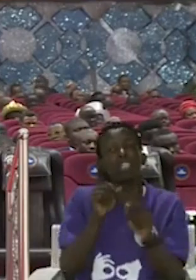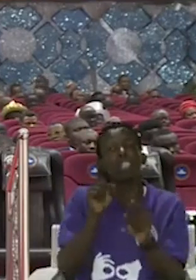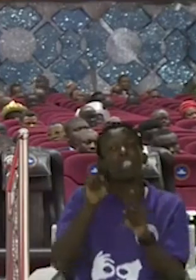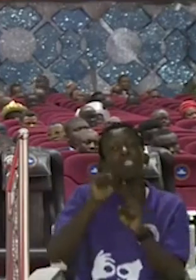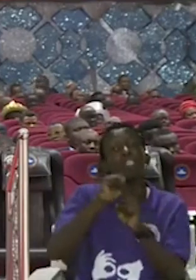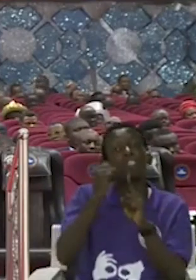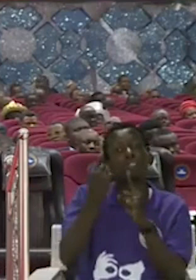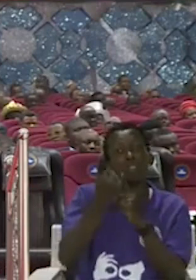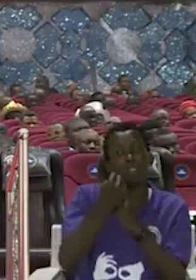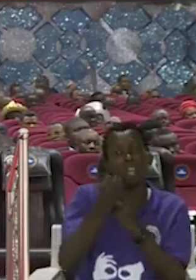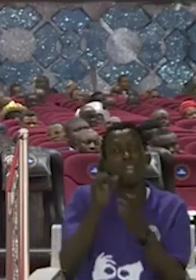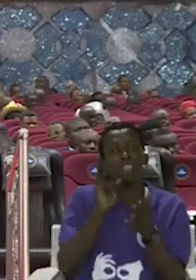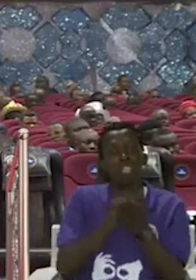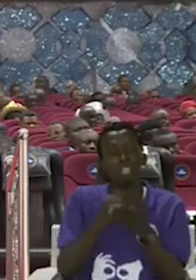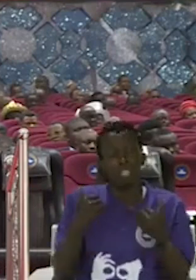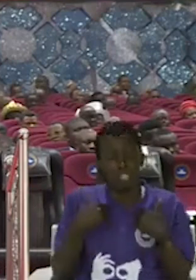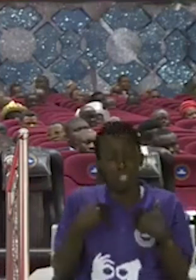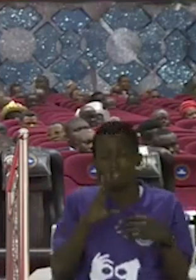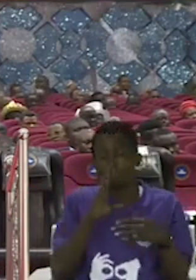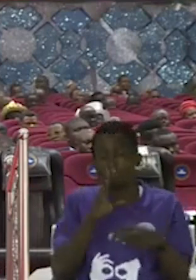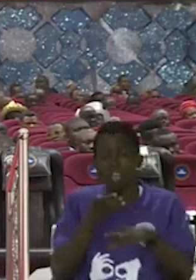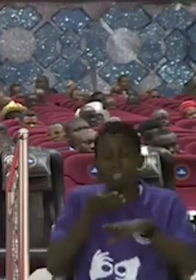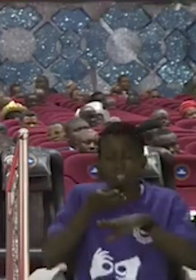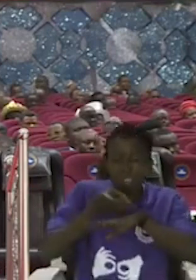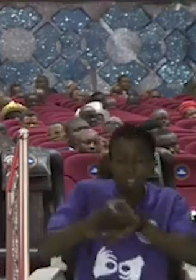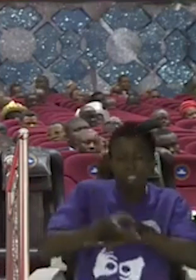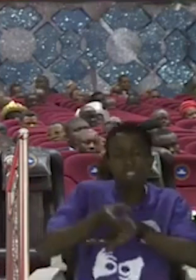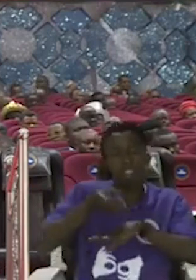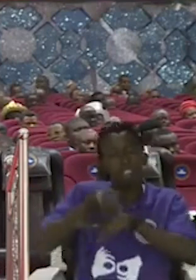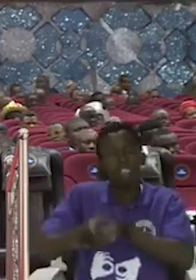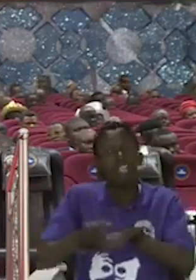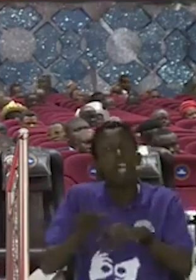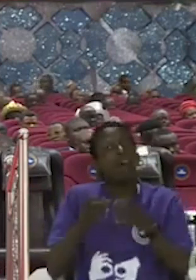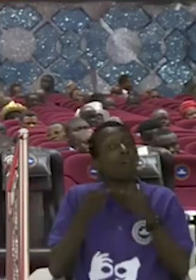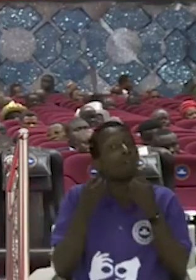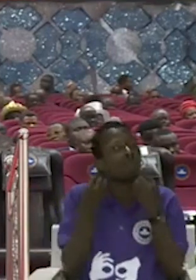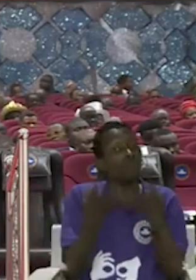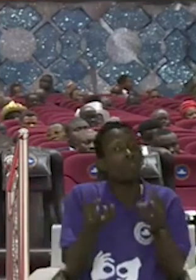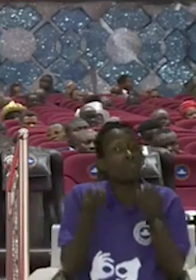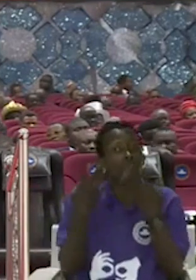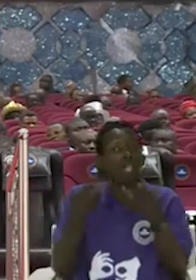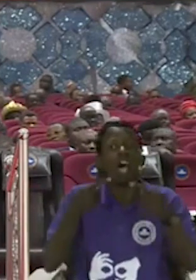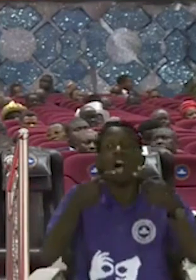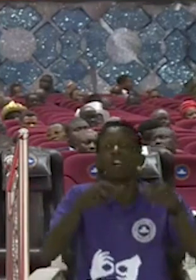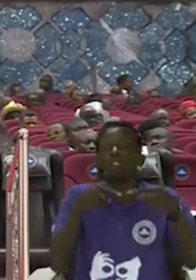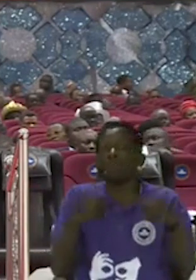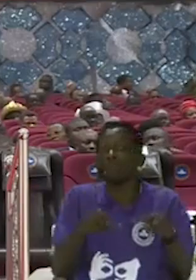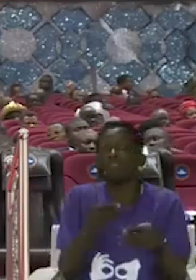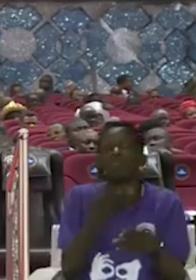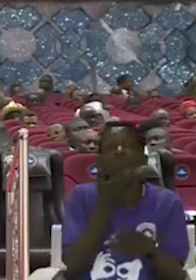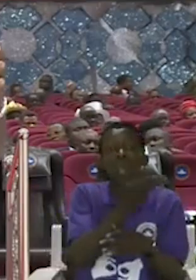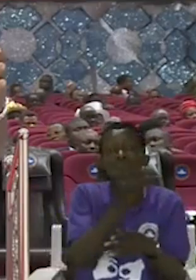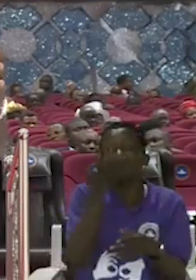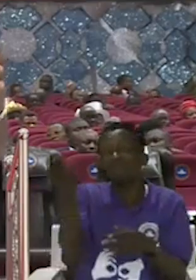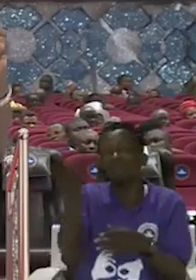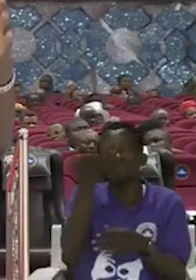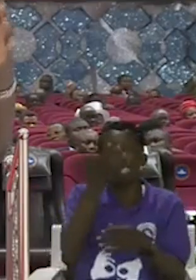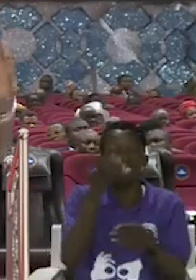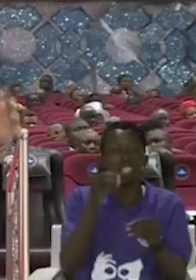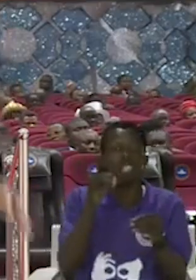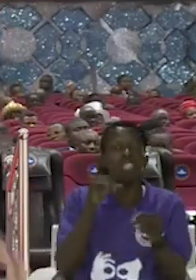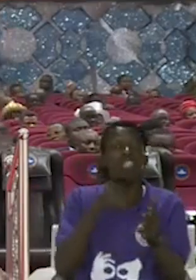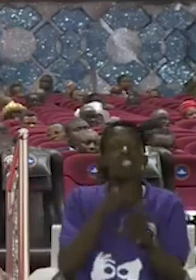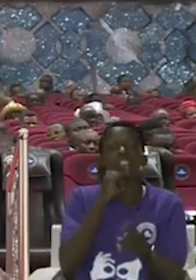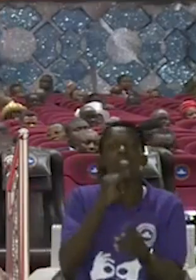that have been causing a lot of arguments here and there in the past is the issue of